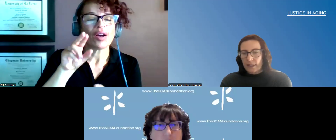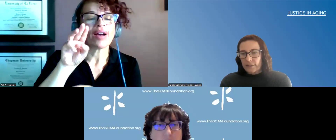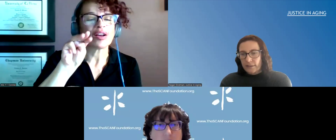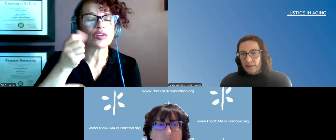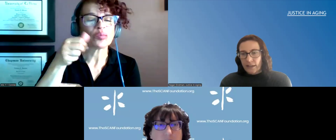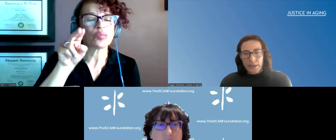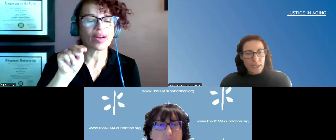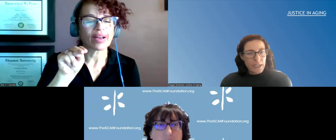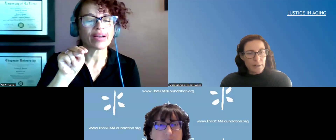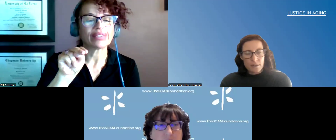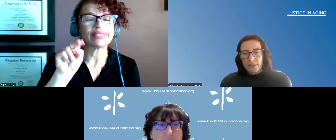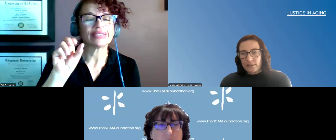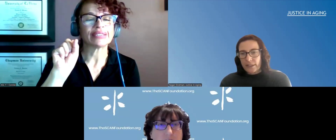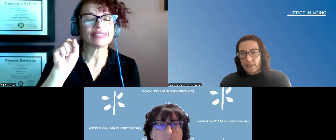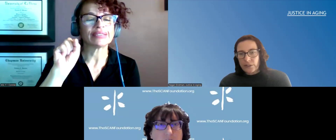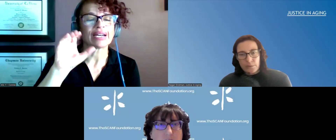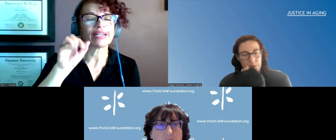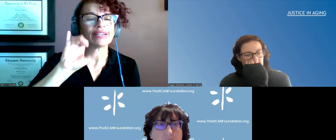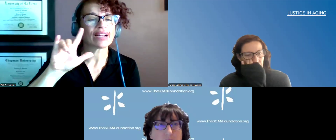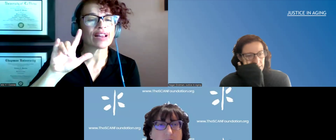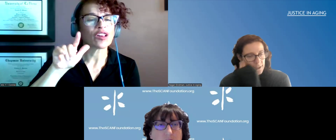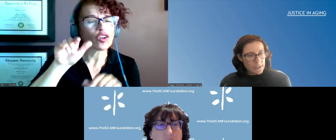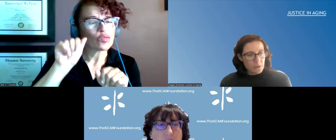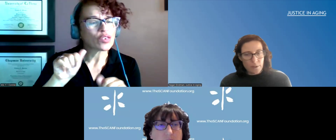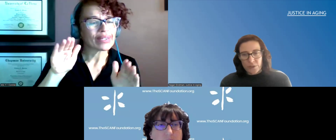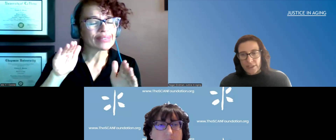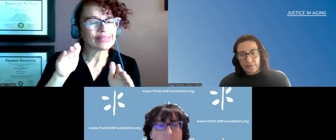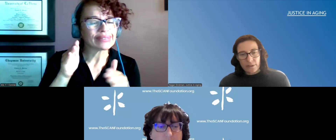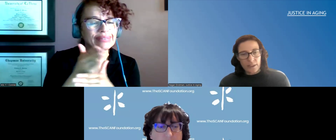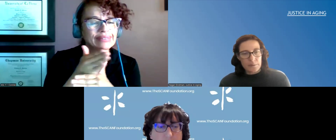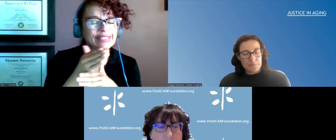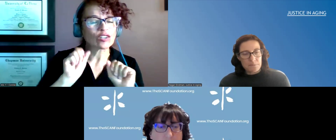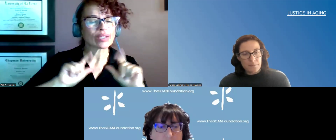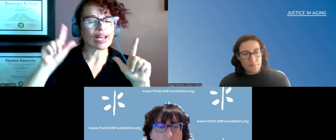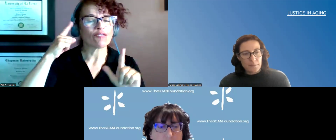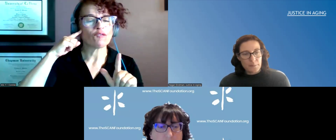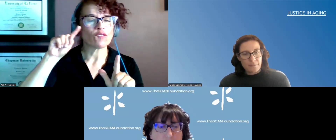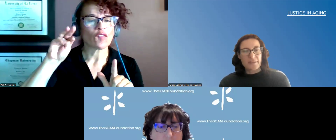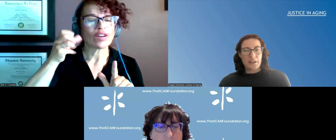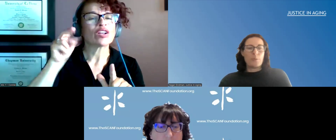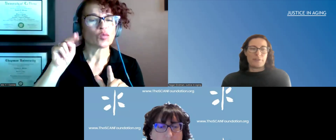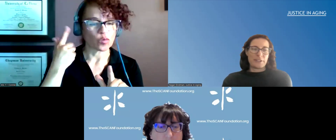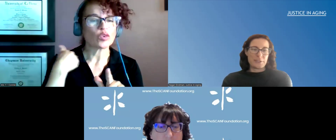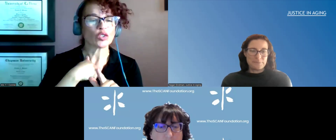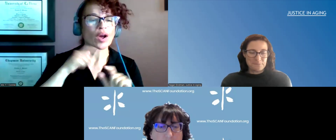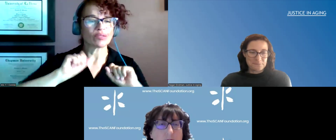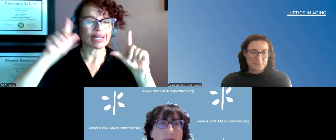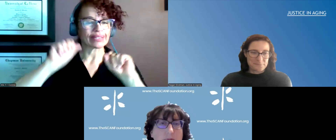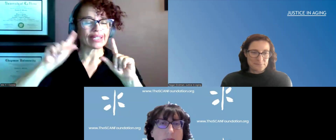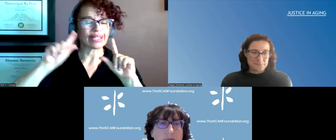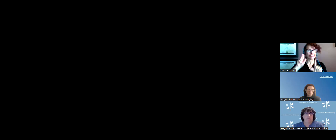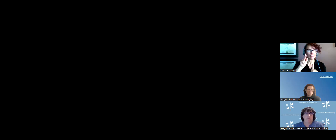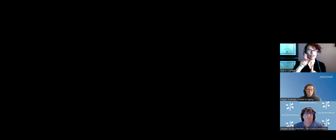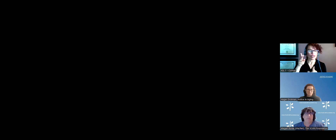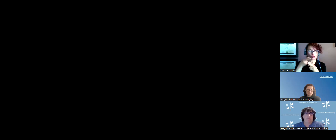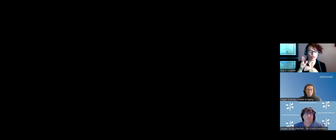sorry, just wanted to. I think Carol, are you able to share the slides, or Rosie? We do have the slides, so Oh, perfect. Momentarily,